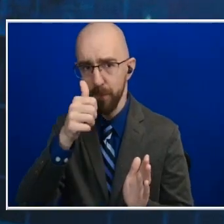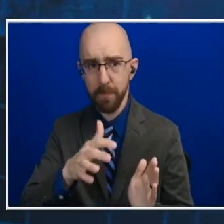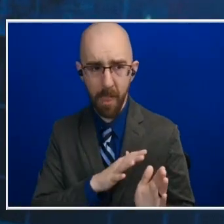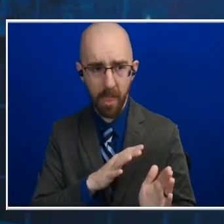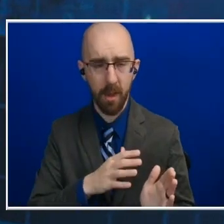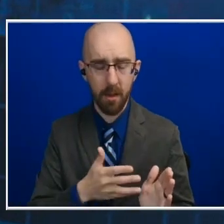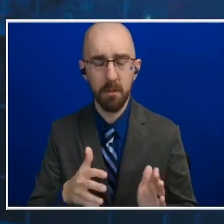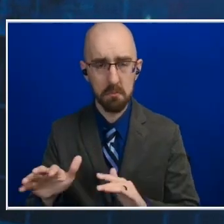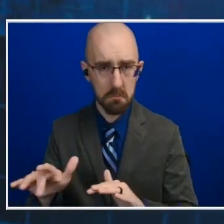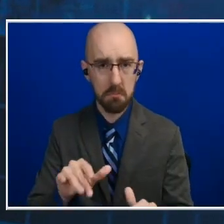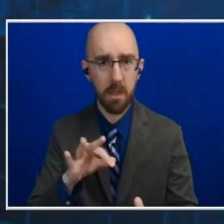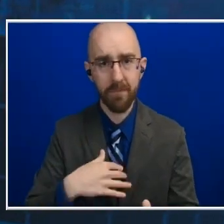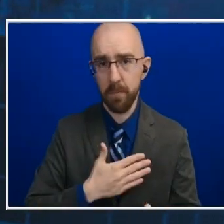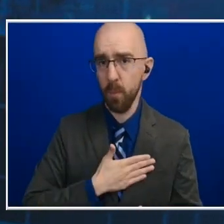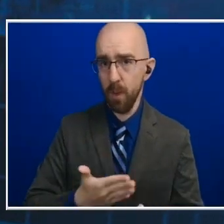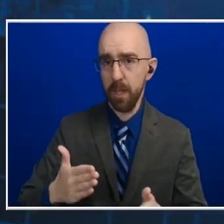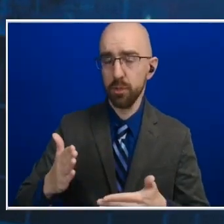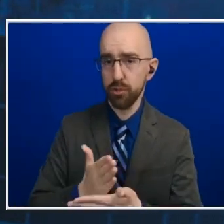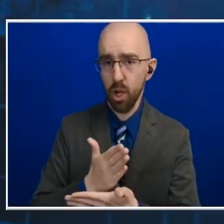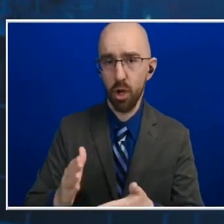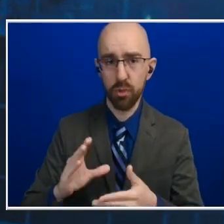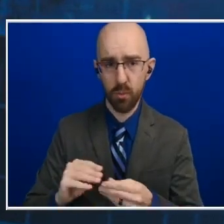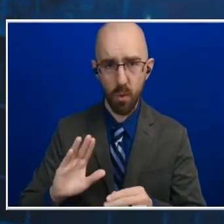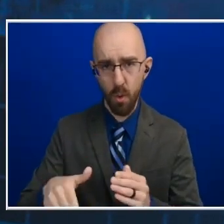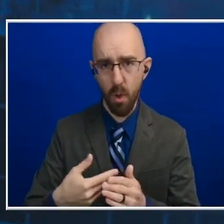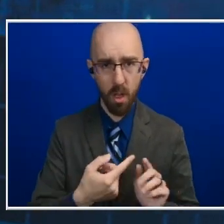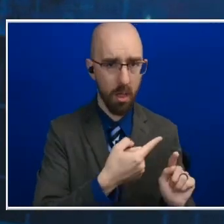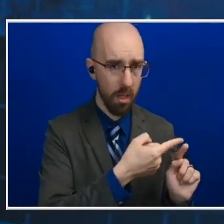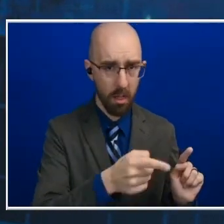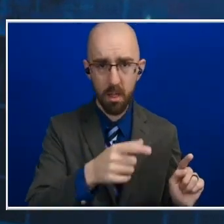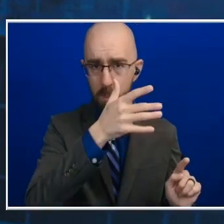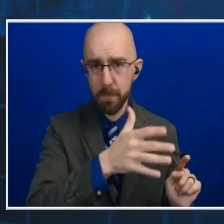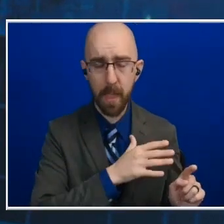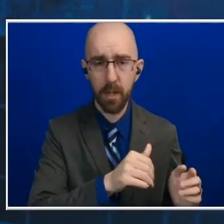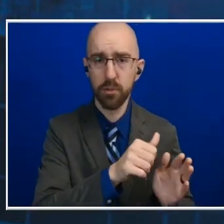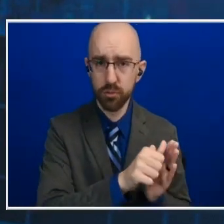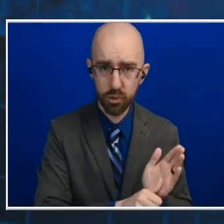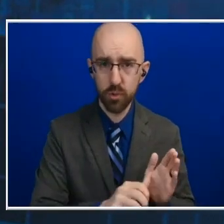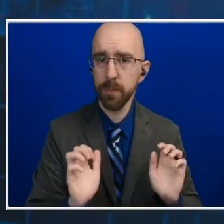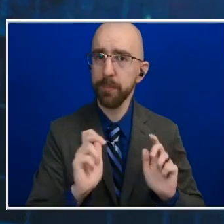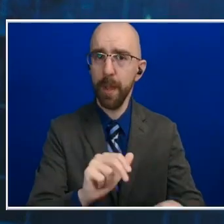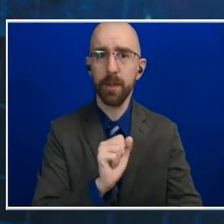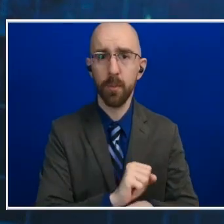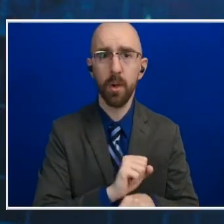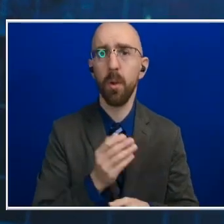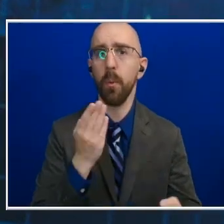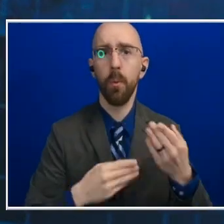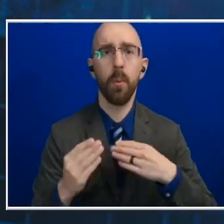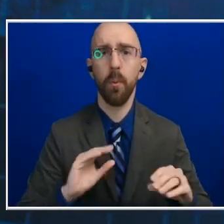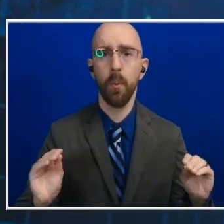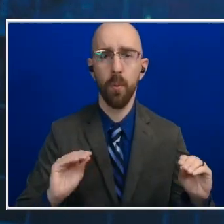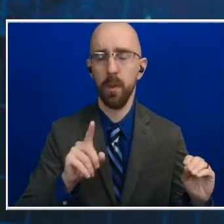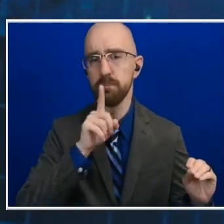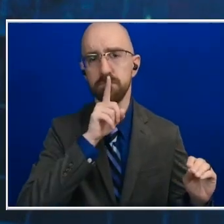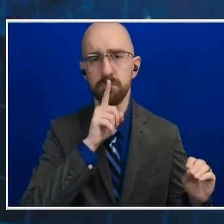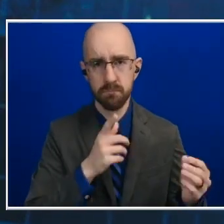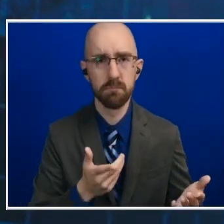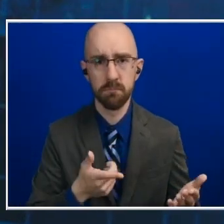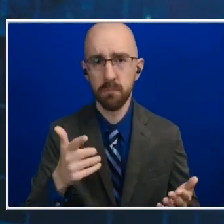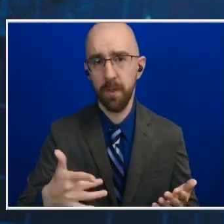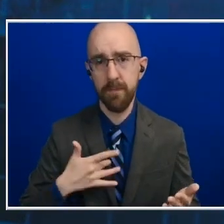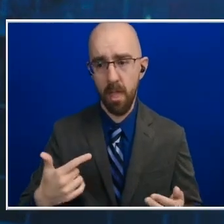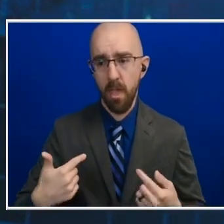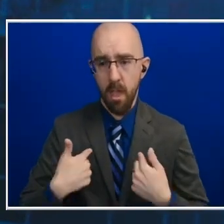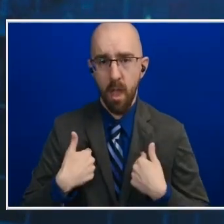share my story, because all these other men did the surgeries and went back to work like nothing ever happened, don't talk about it, that he felt that I could put a face to male